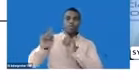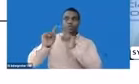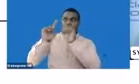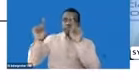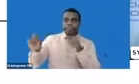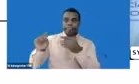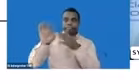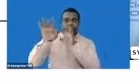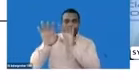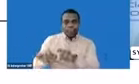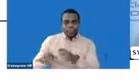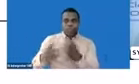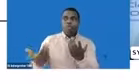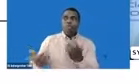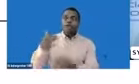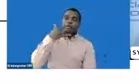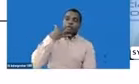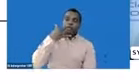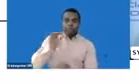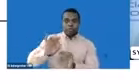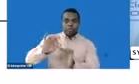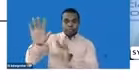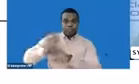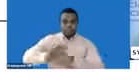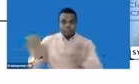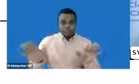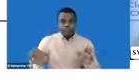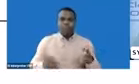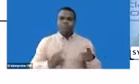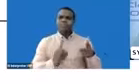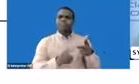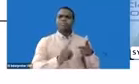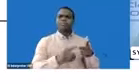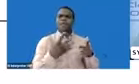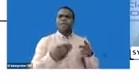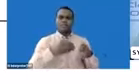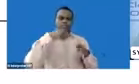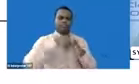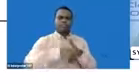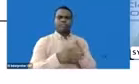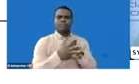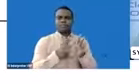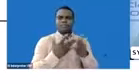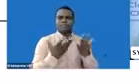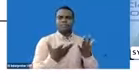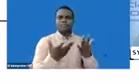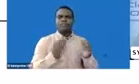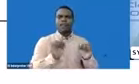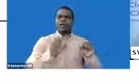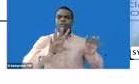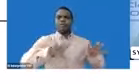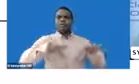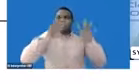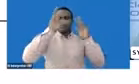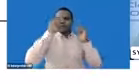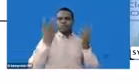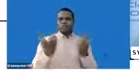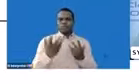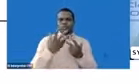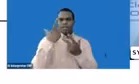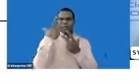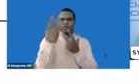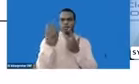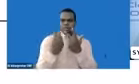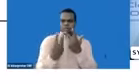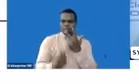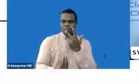suggested content and assessment, and also suggested teaching methods and relevant resources that you